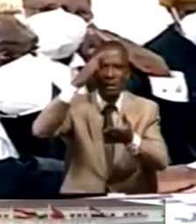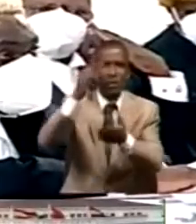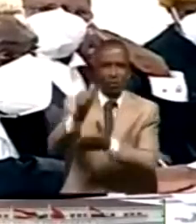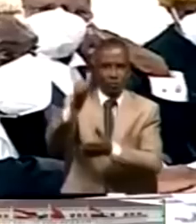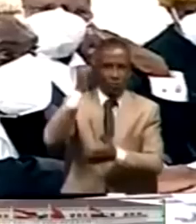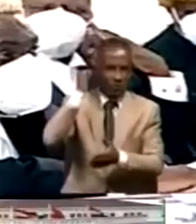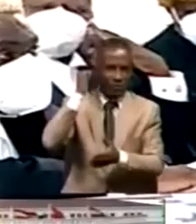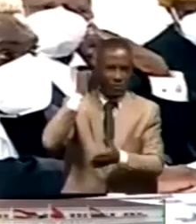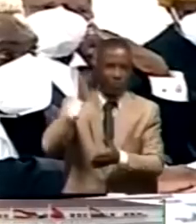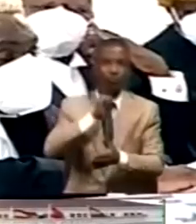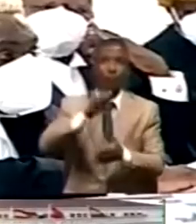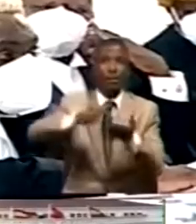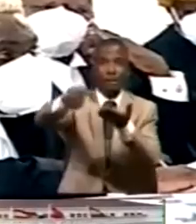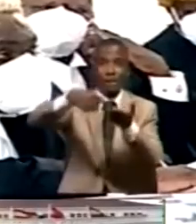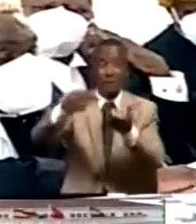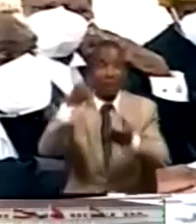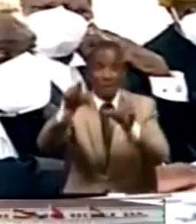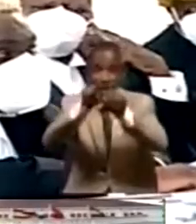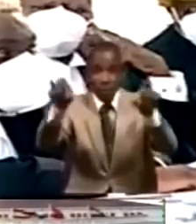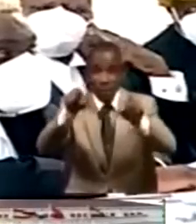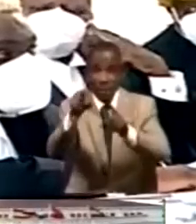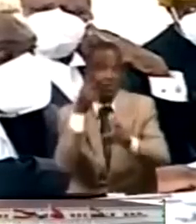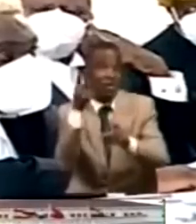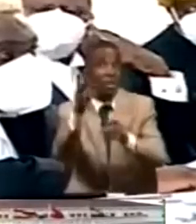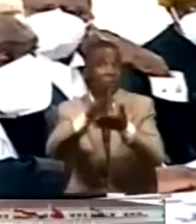or your failure to sign. Do you see that column?